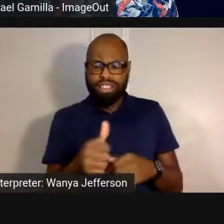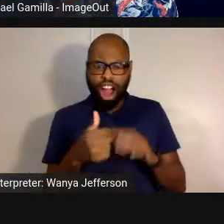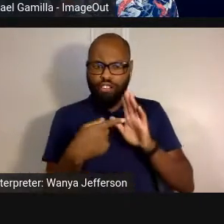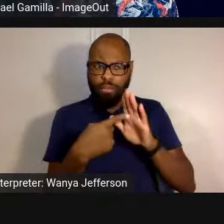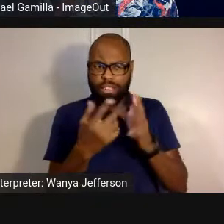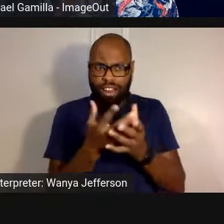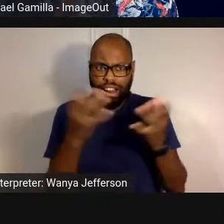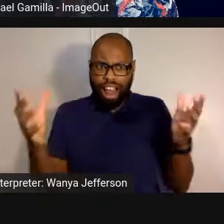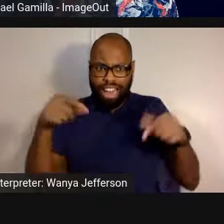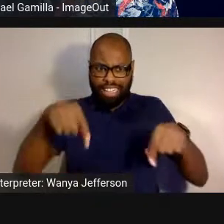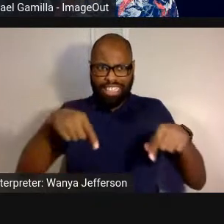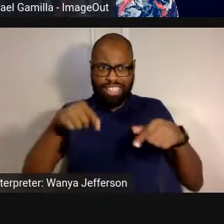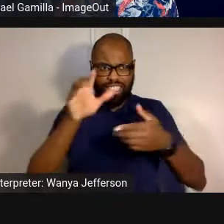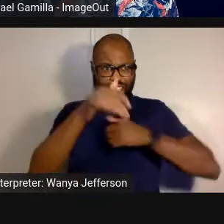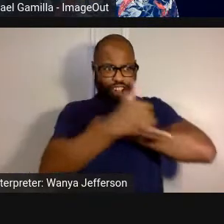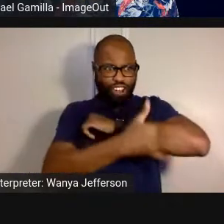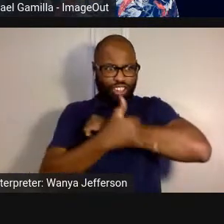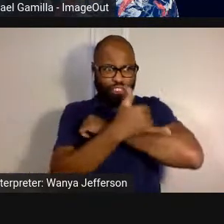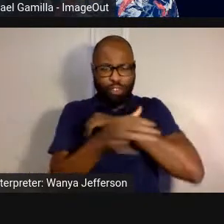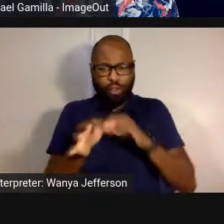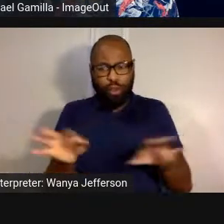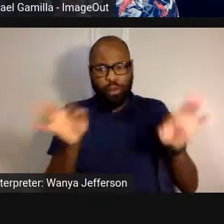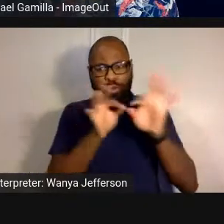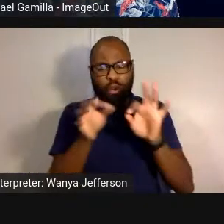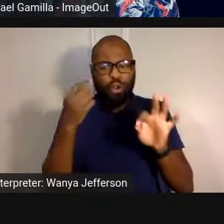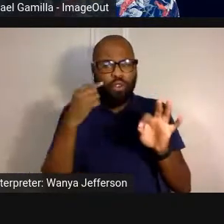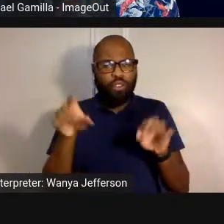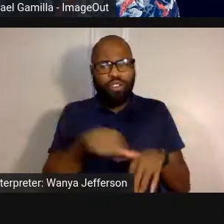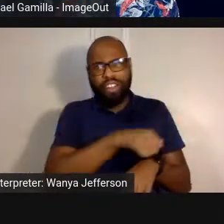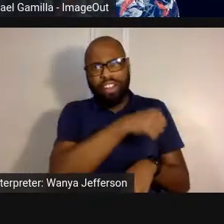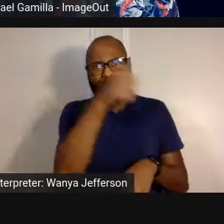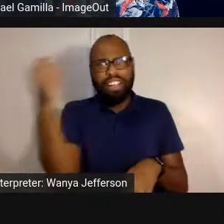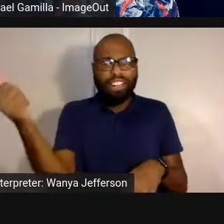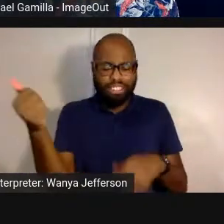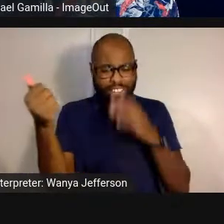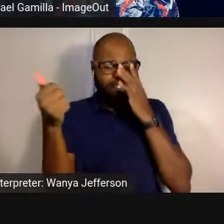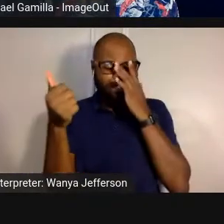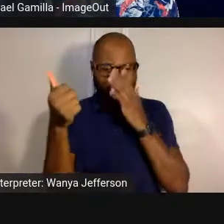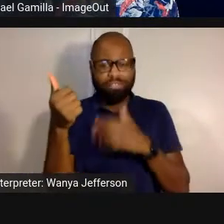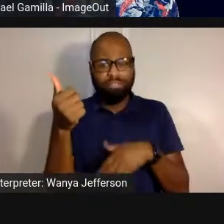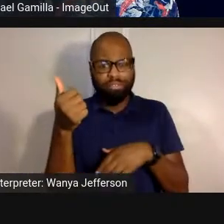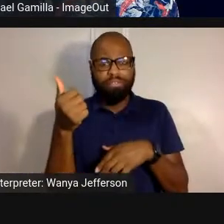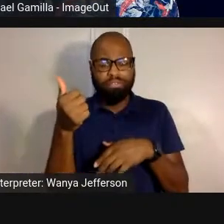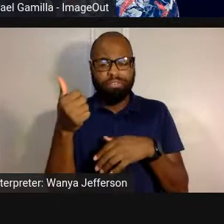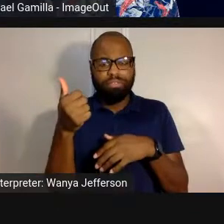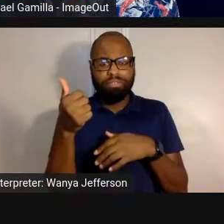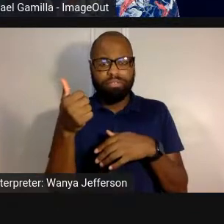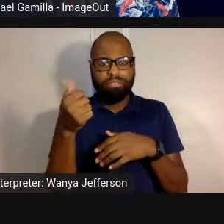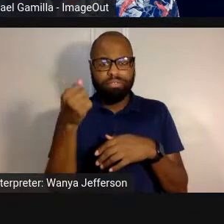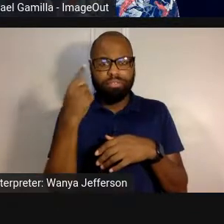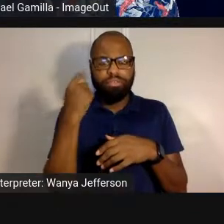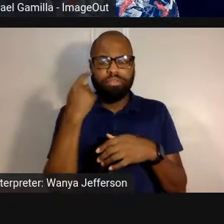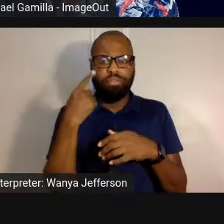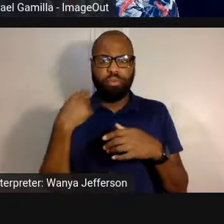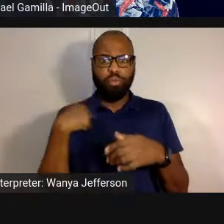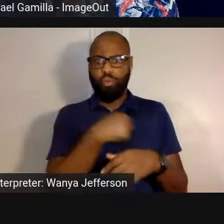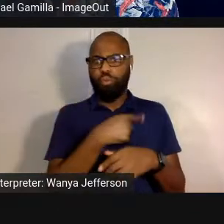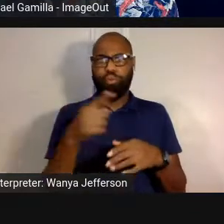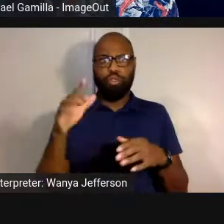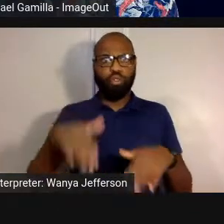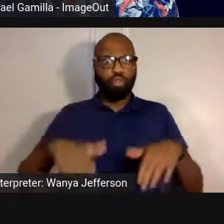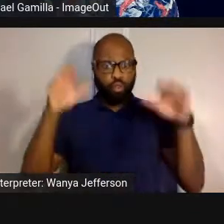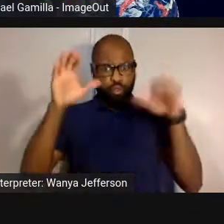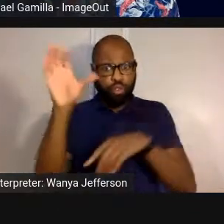important for the next films, that we showcase our culture, because we grew up in a very Colombian household. We travel